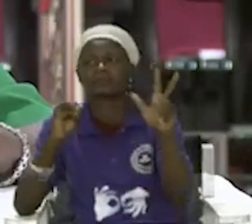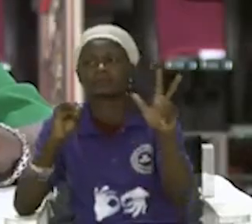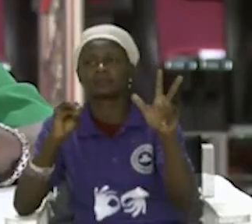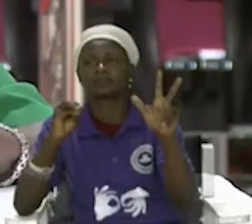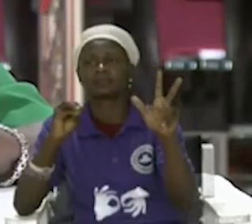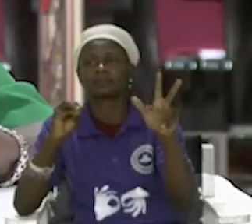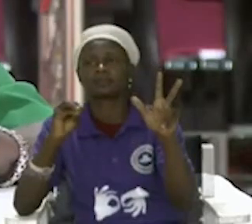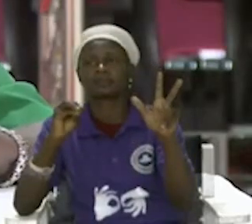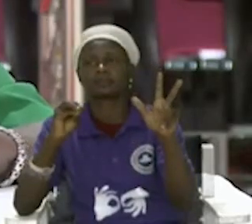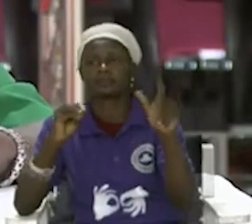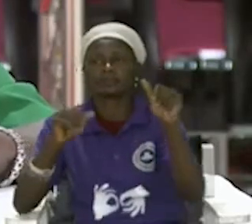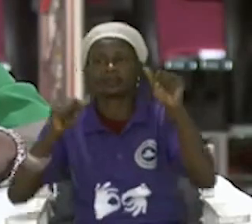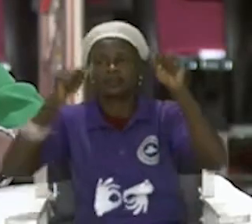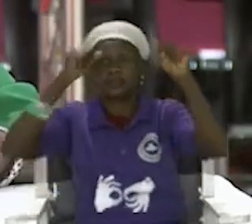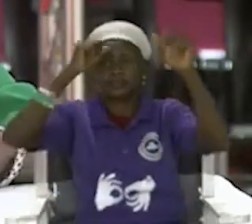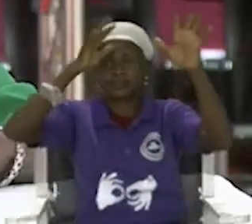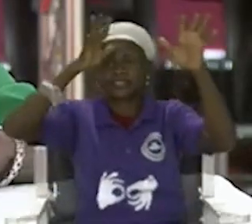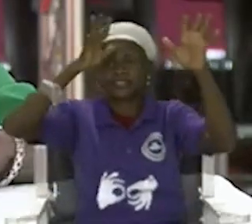Father,